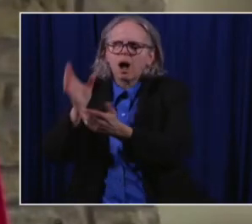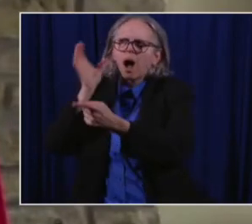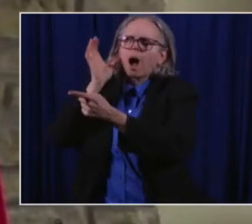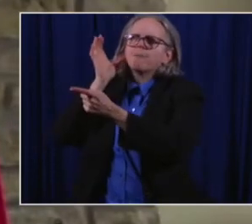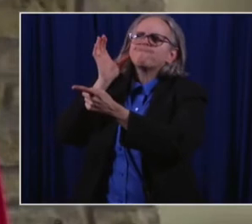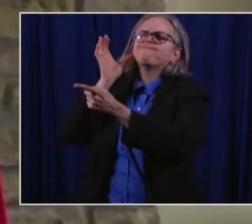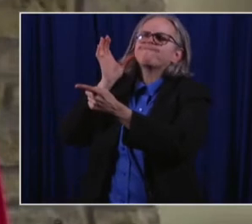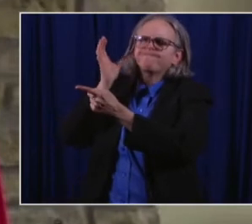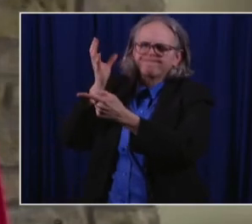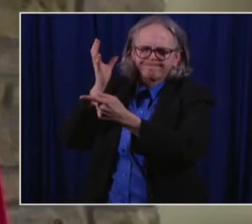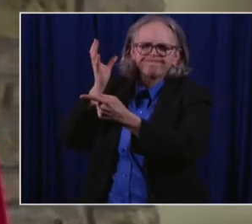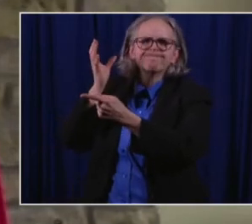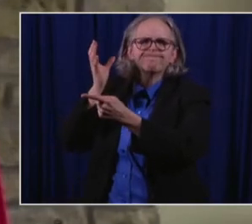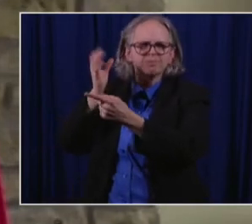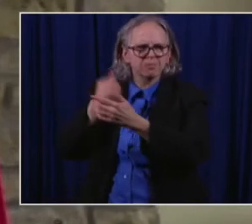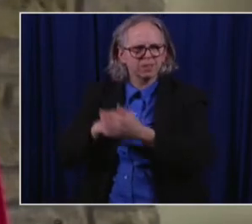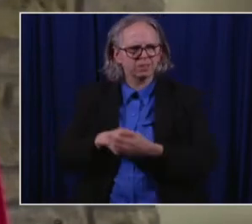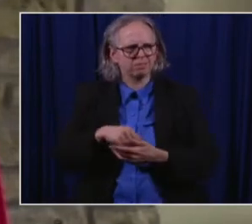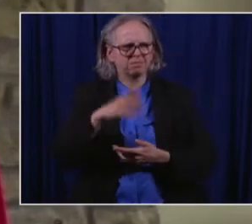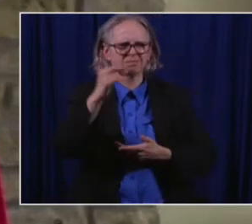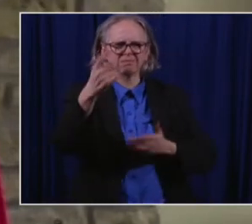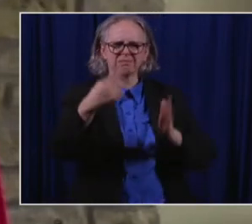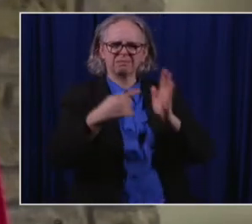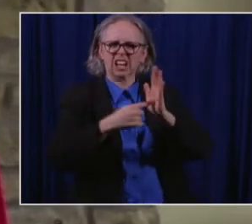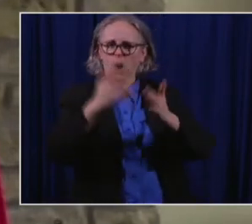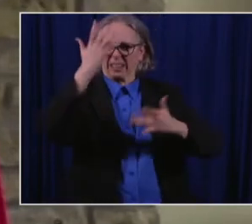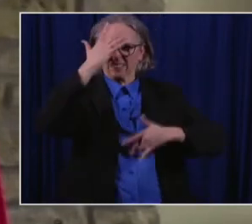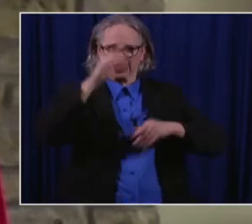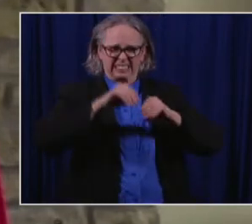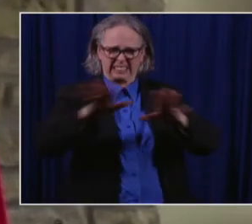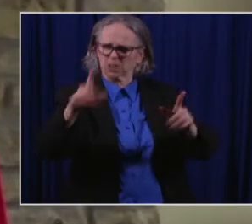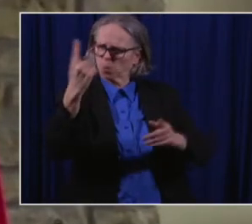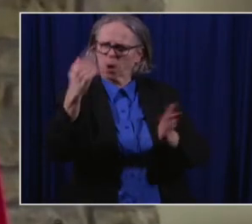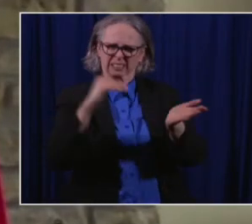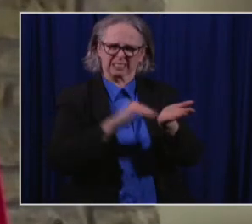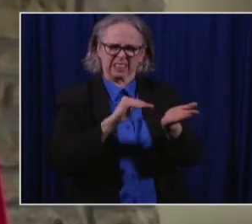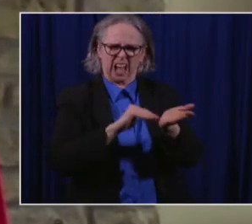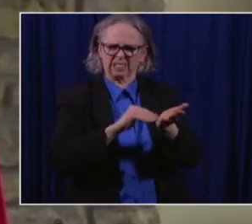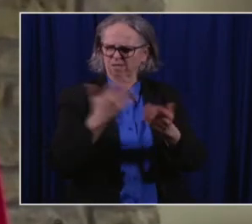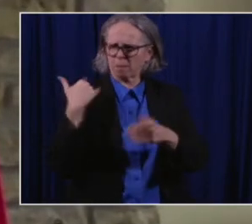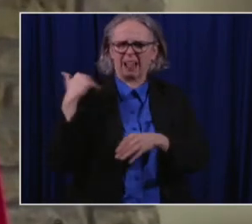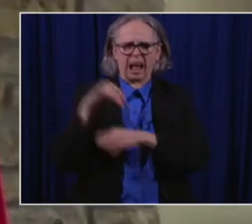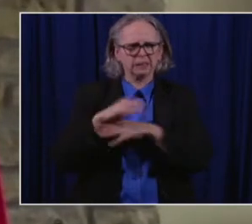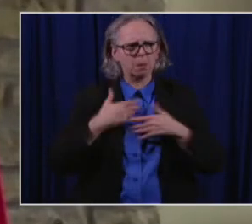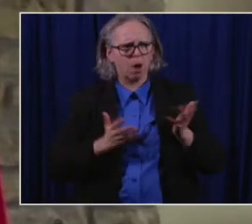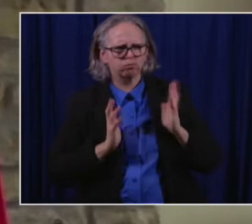One of the infectious disease doctors last night, I'm not a doctor, and